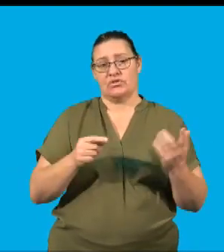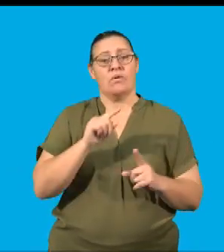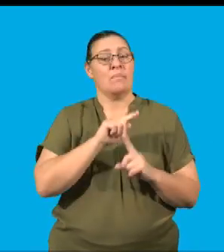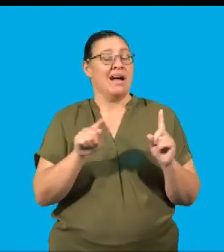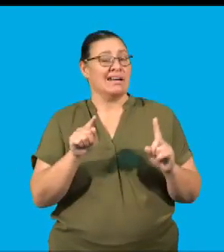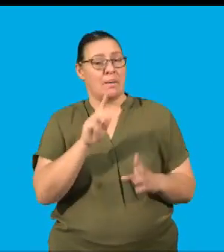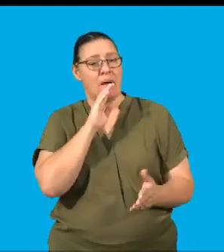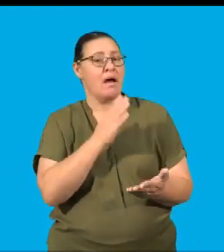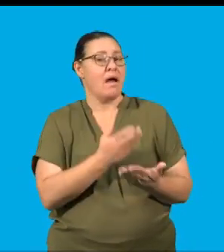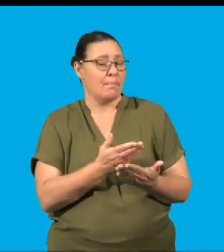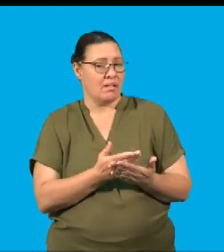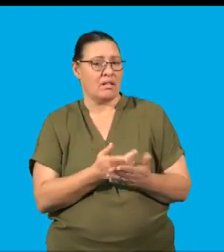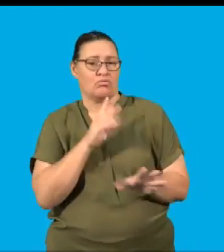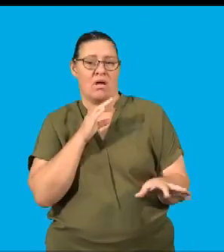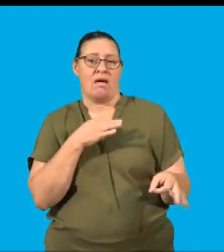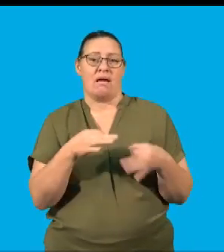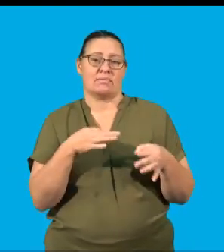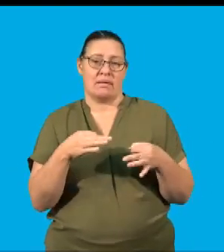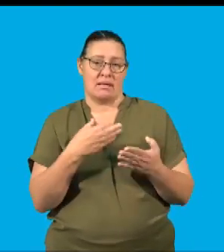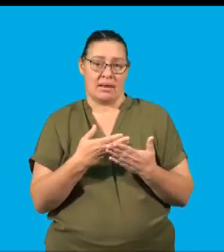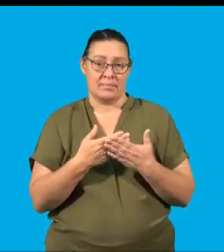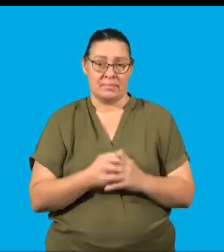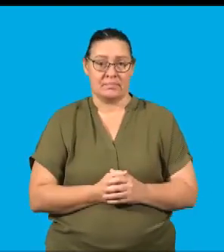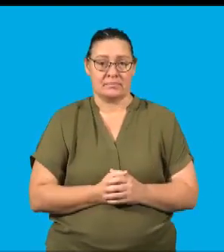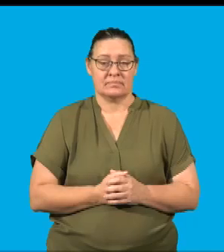should also be able to explain them.